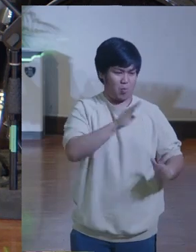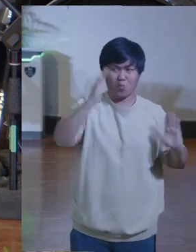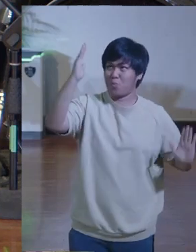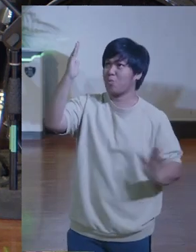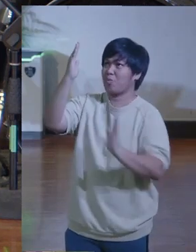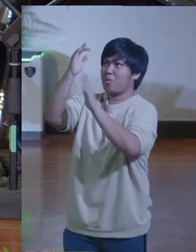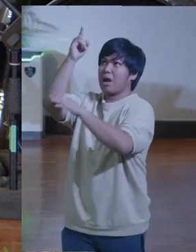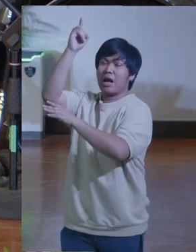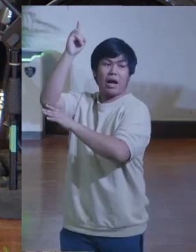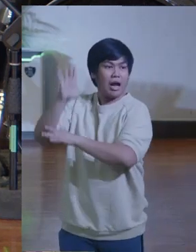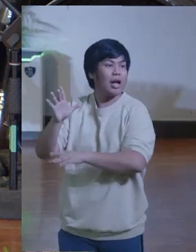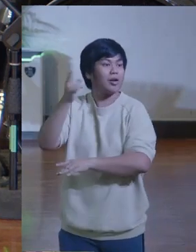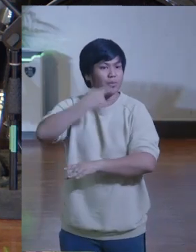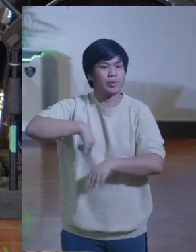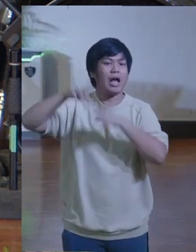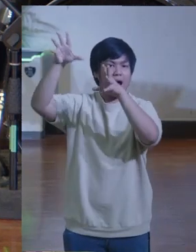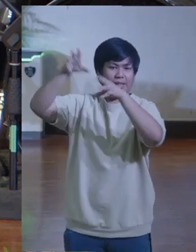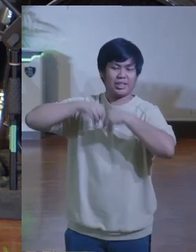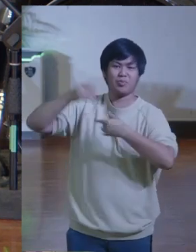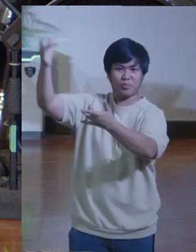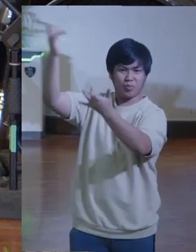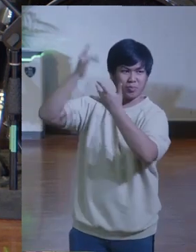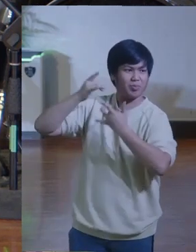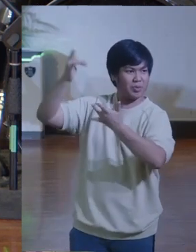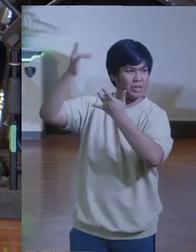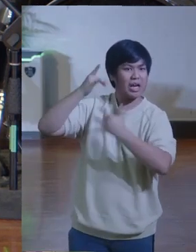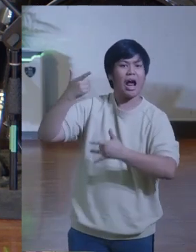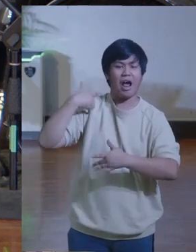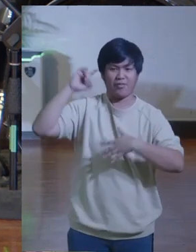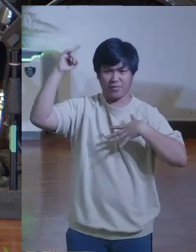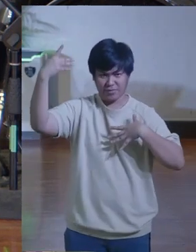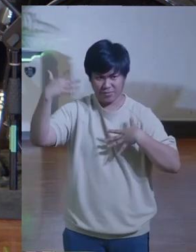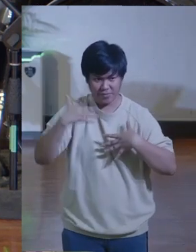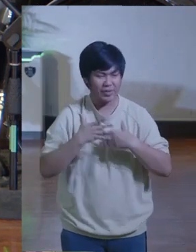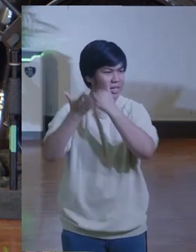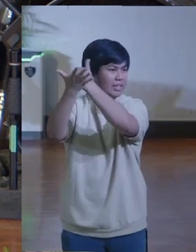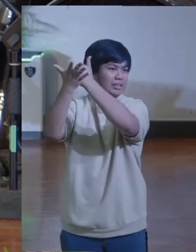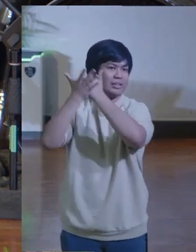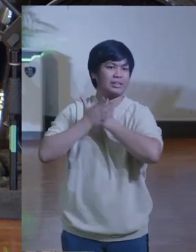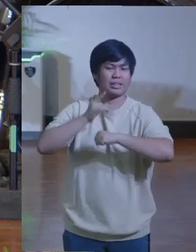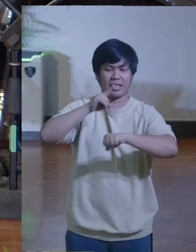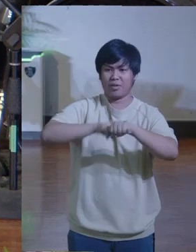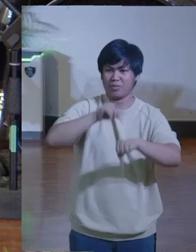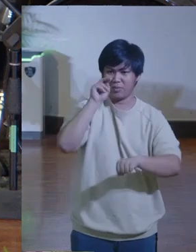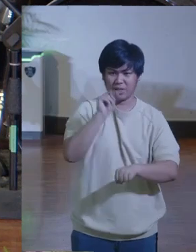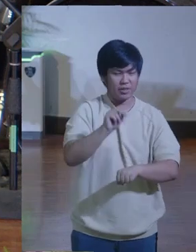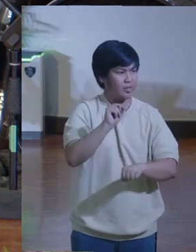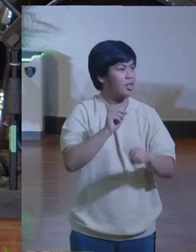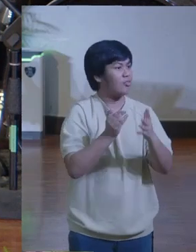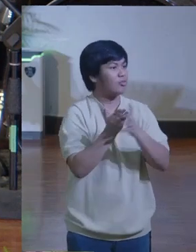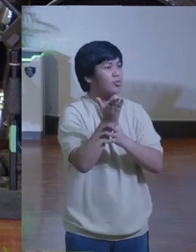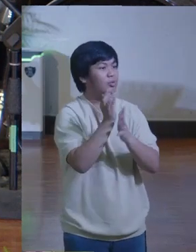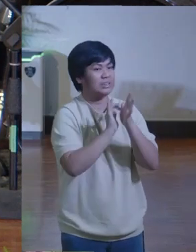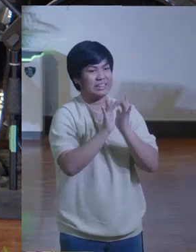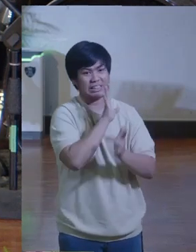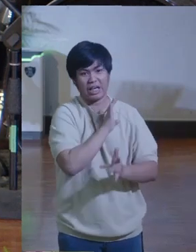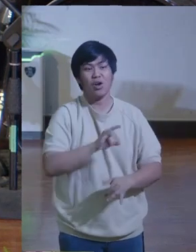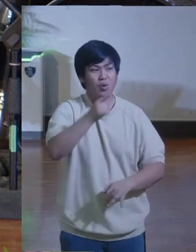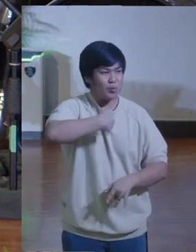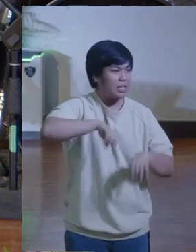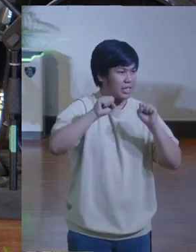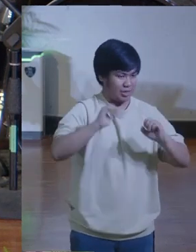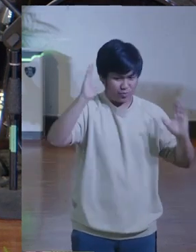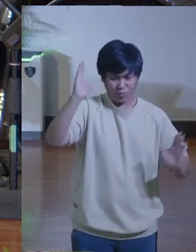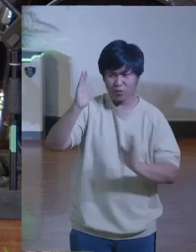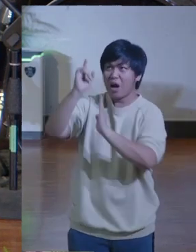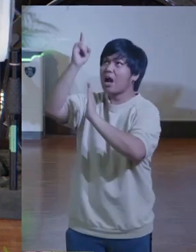of grace that we may receive mercy and find grace to help in time of need. Kaya tayo nakalalapit sa Diyos at